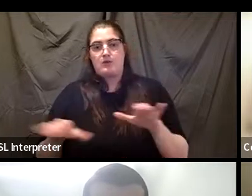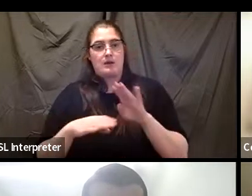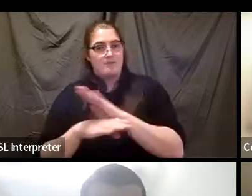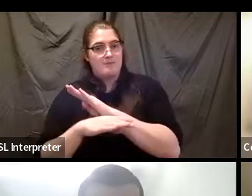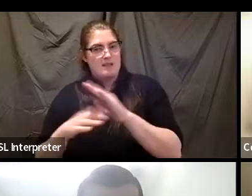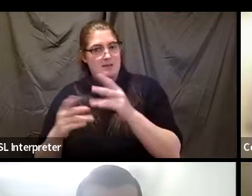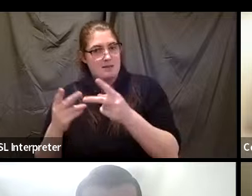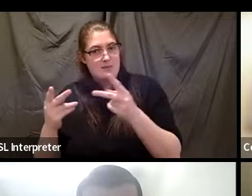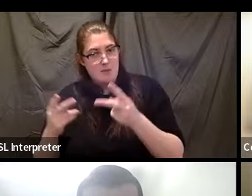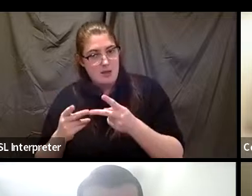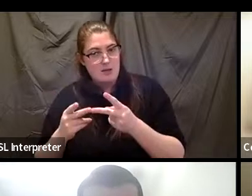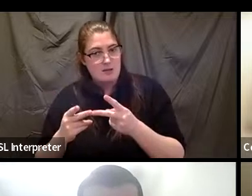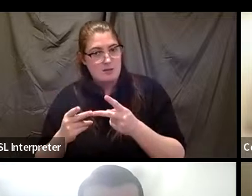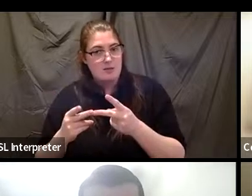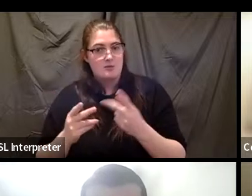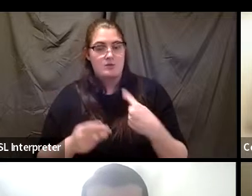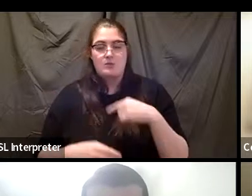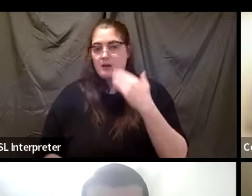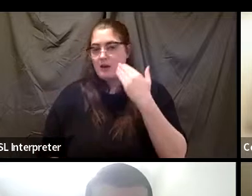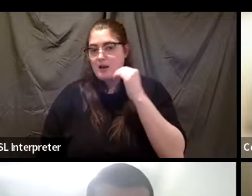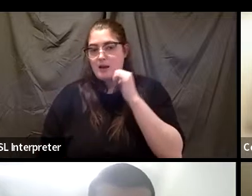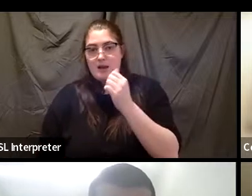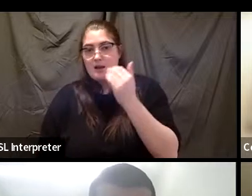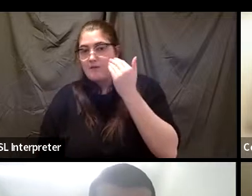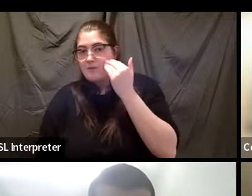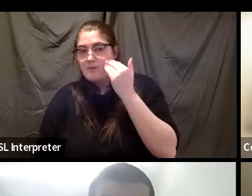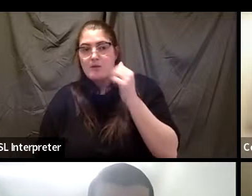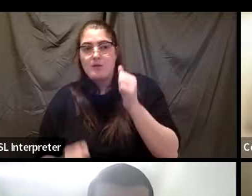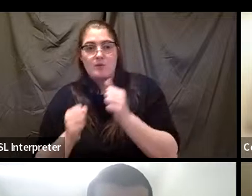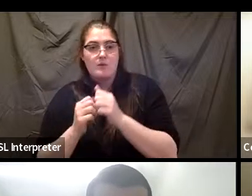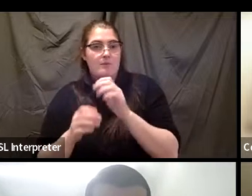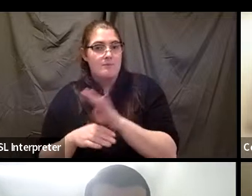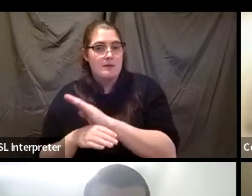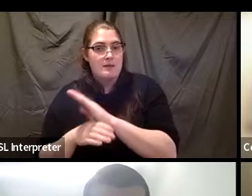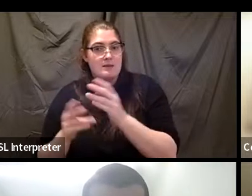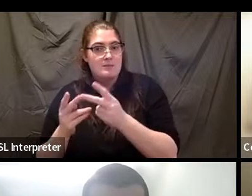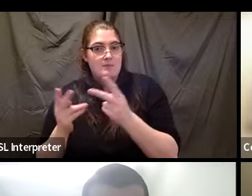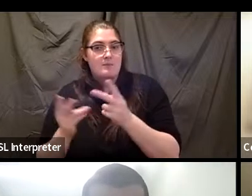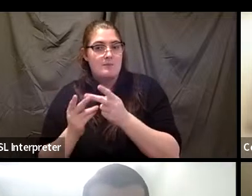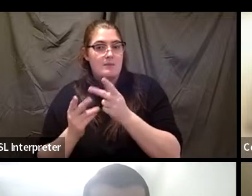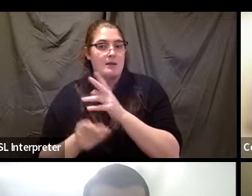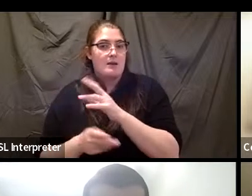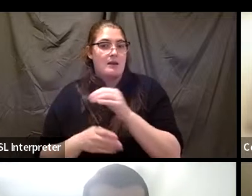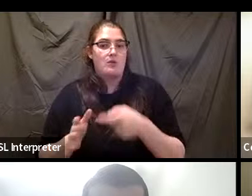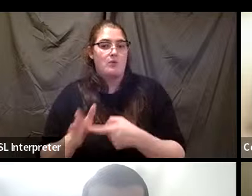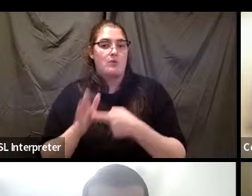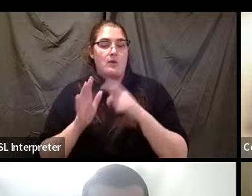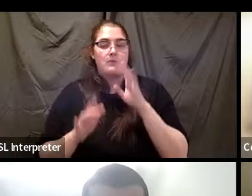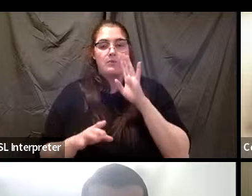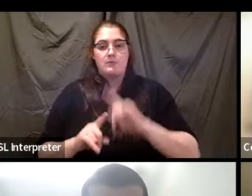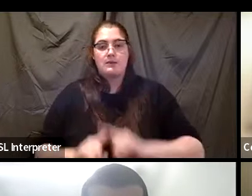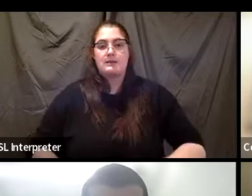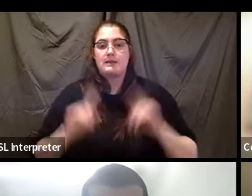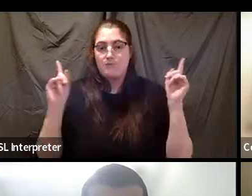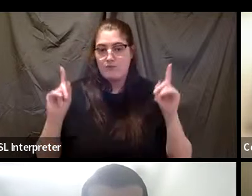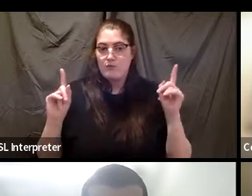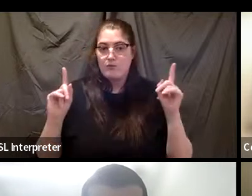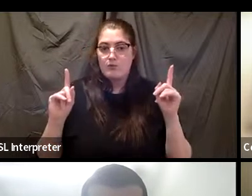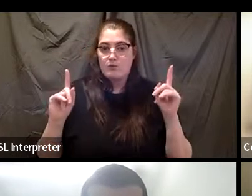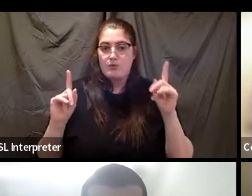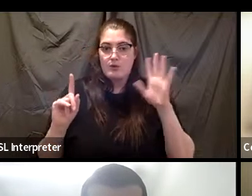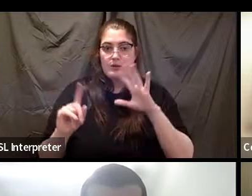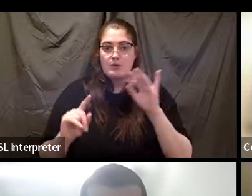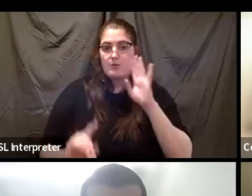space. We're not familiar with commercial space, and the requirements obviously would be different. Would